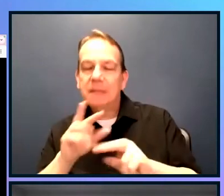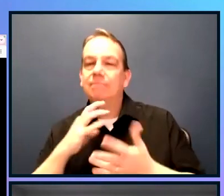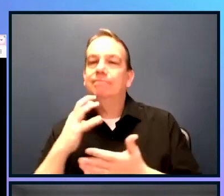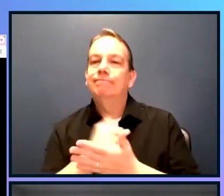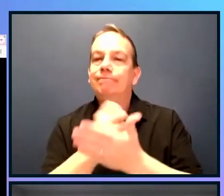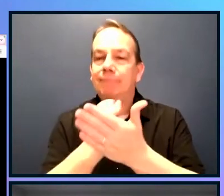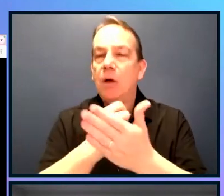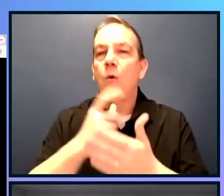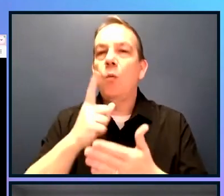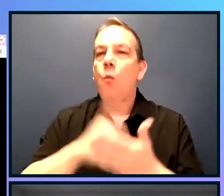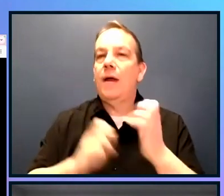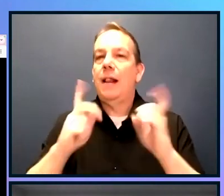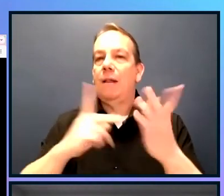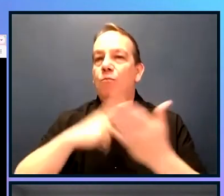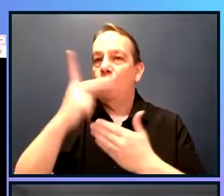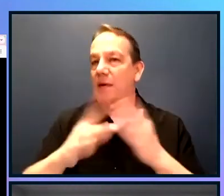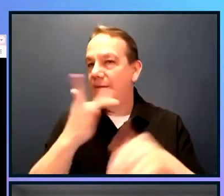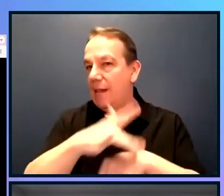educational program.